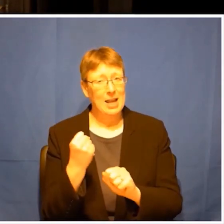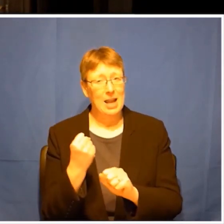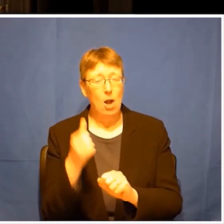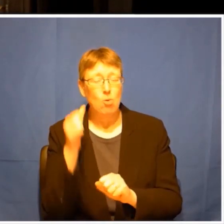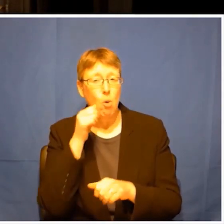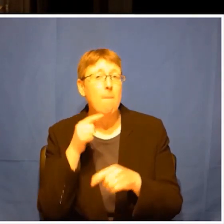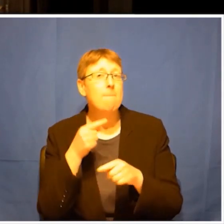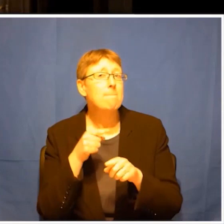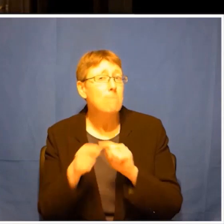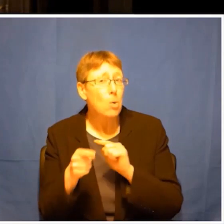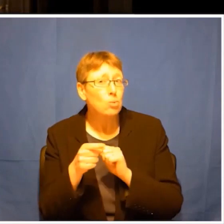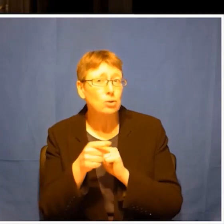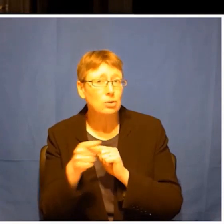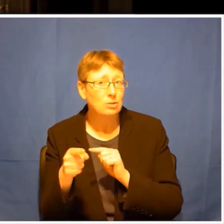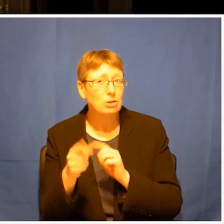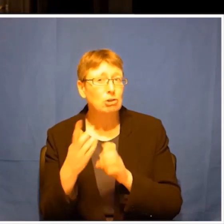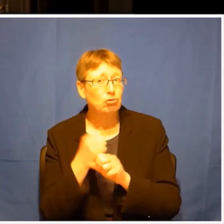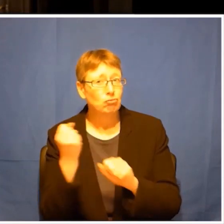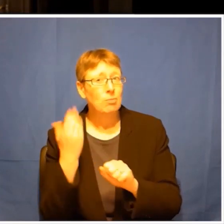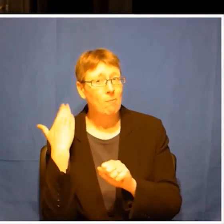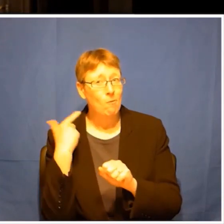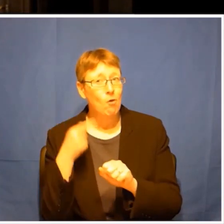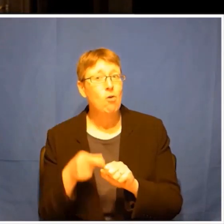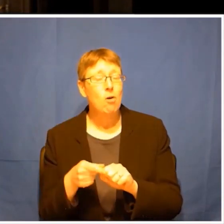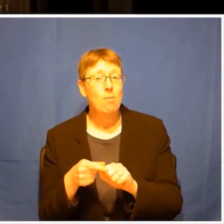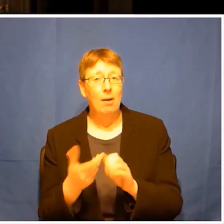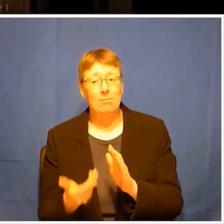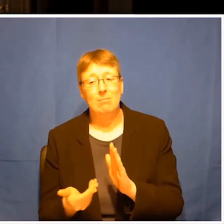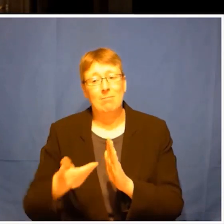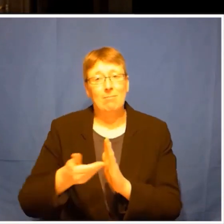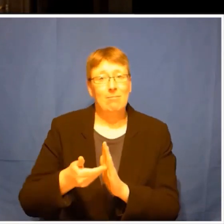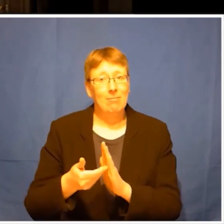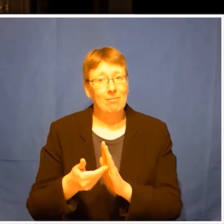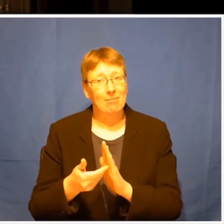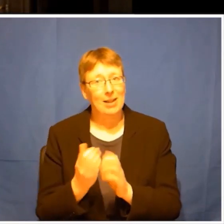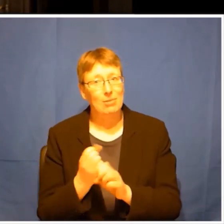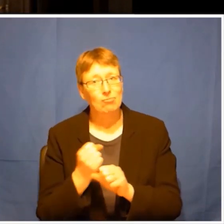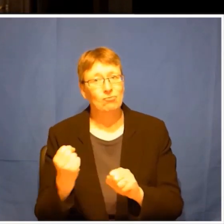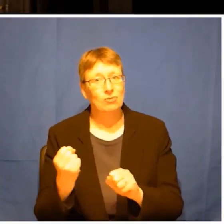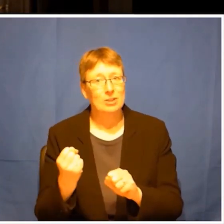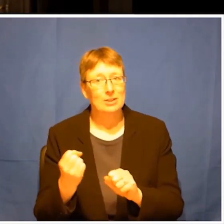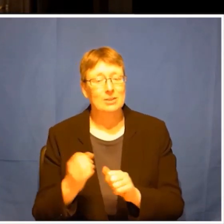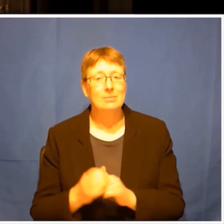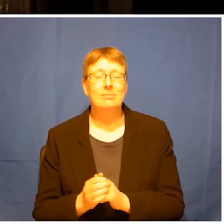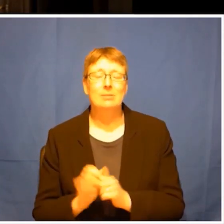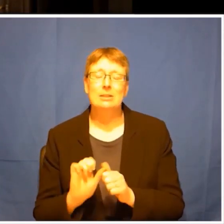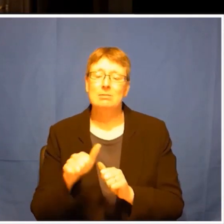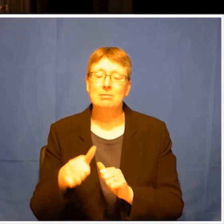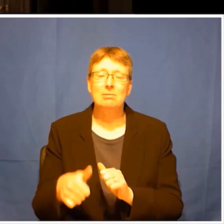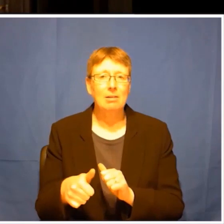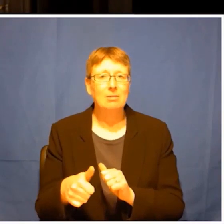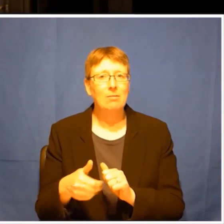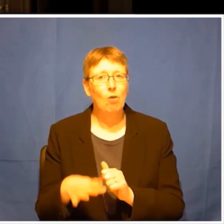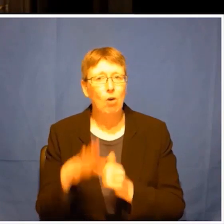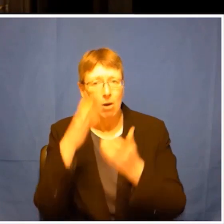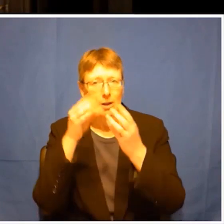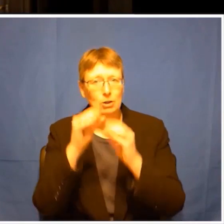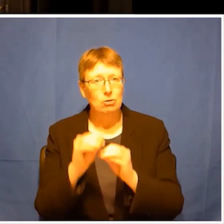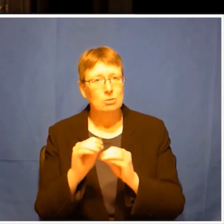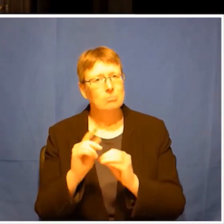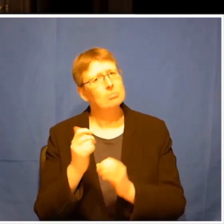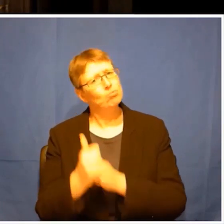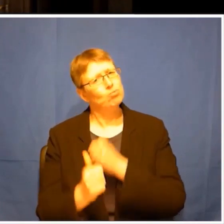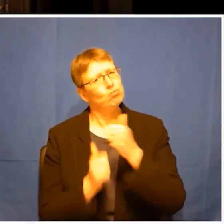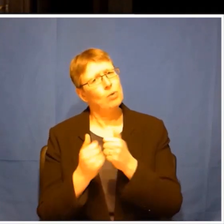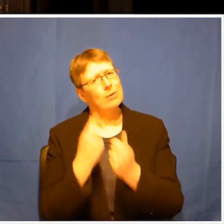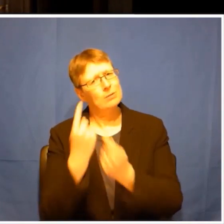of you are postgraduates, so you've been through this before, but you've accumulated another milestone in your education, and you should be very